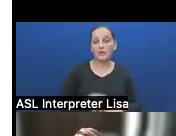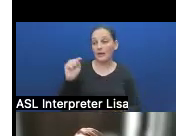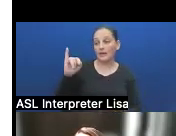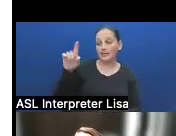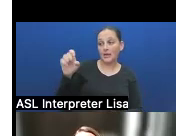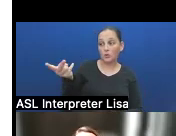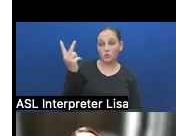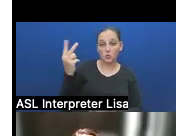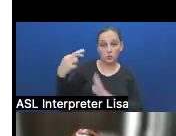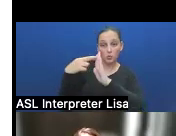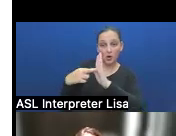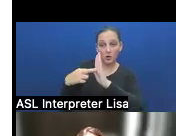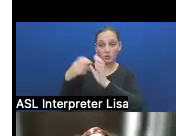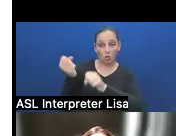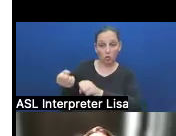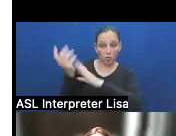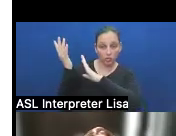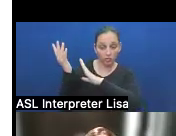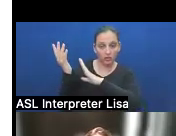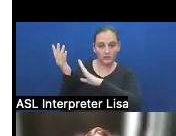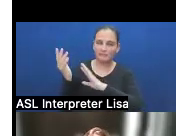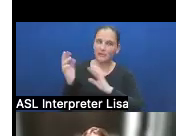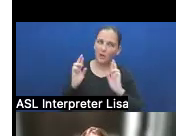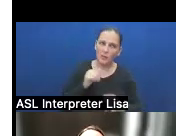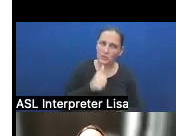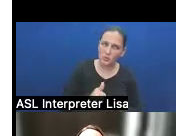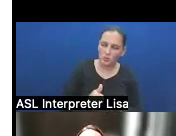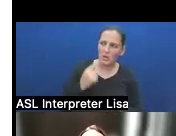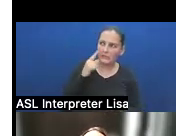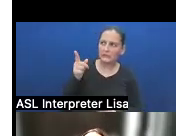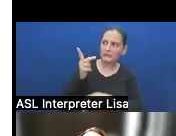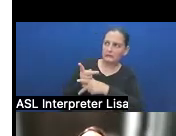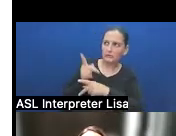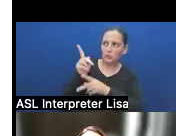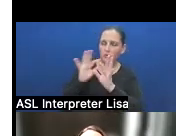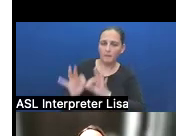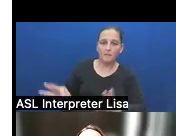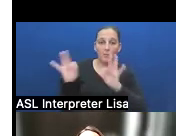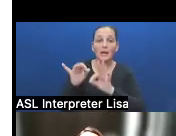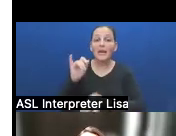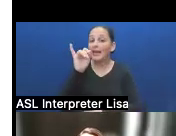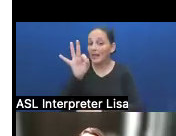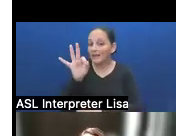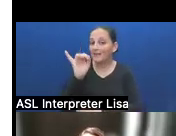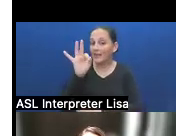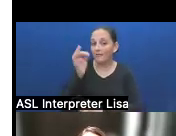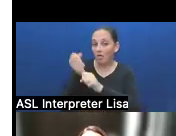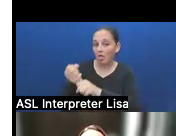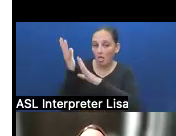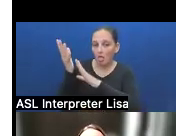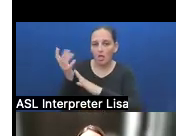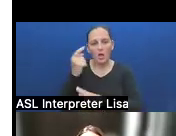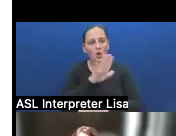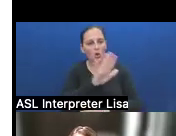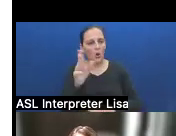go away, I hope they don't. I think they're really important. But if they do, we still have to make our programs